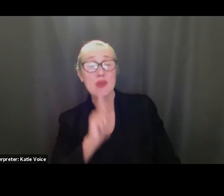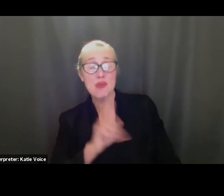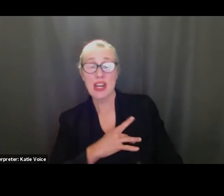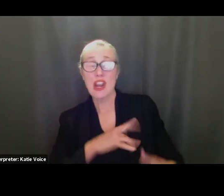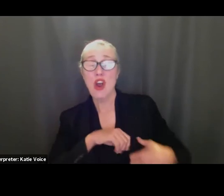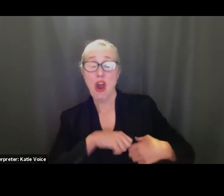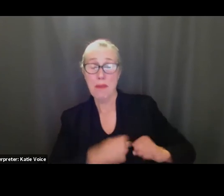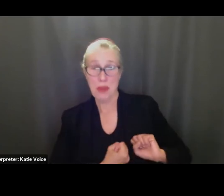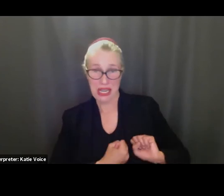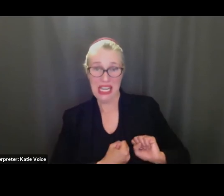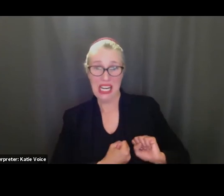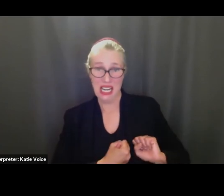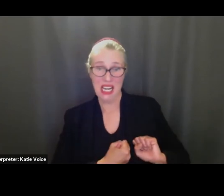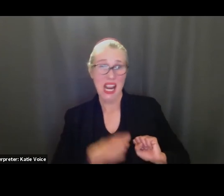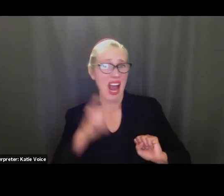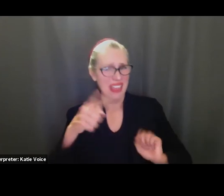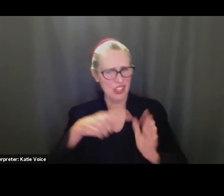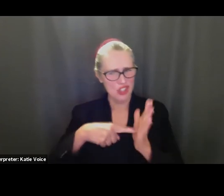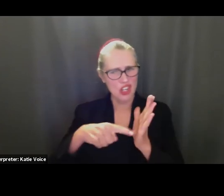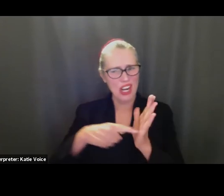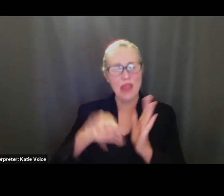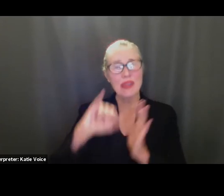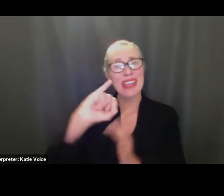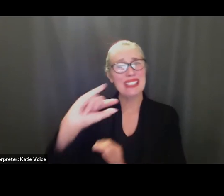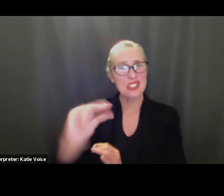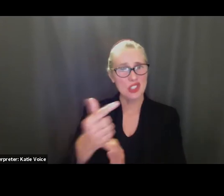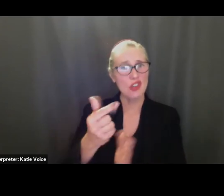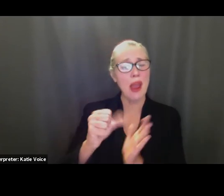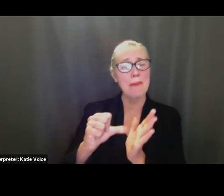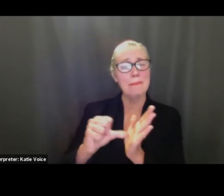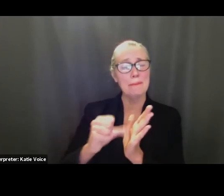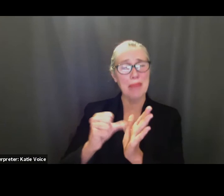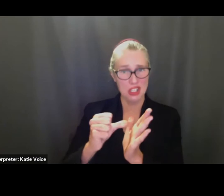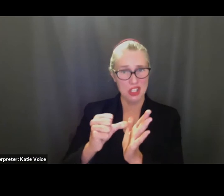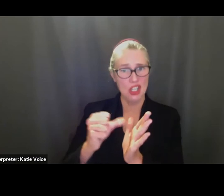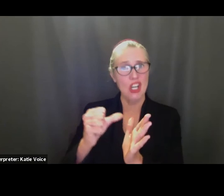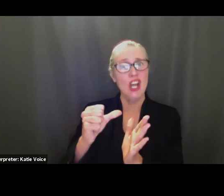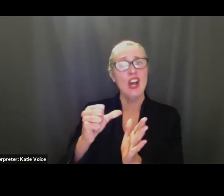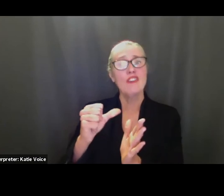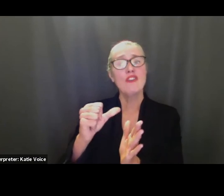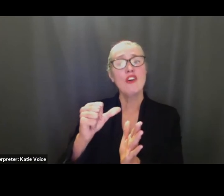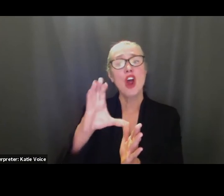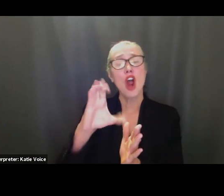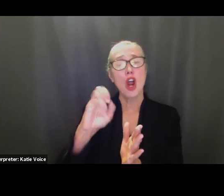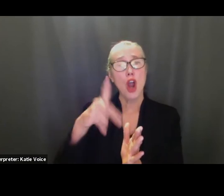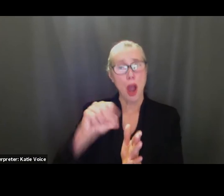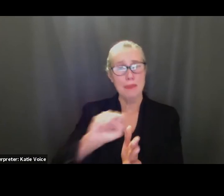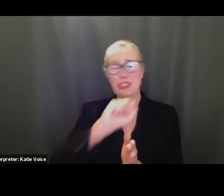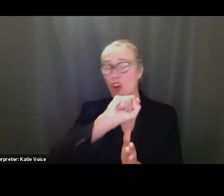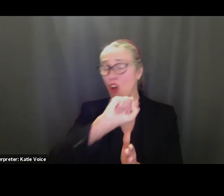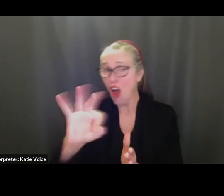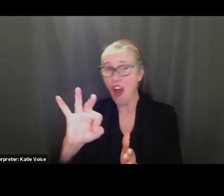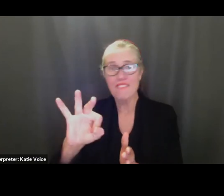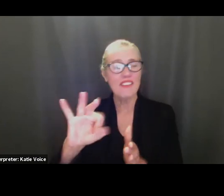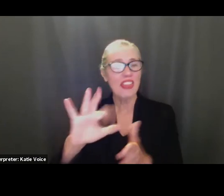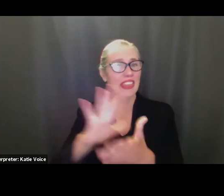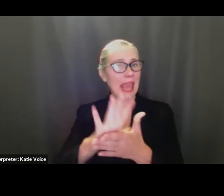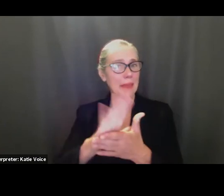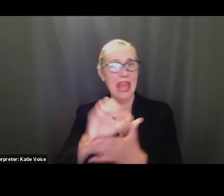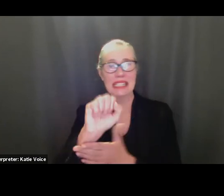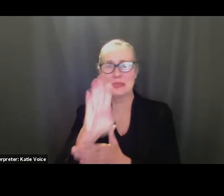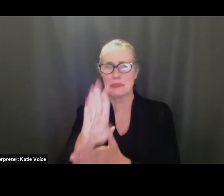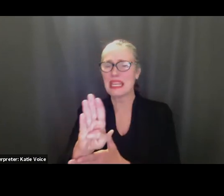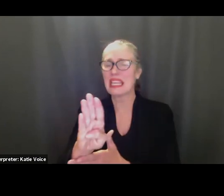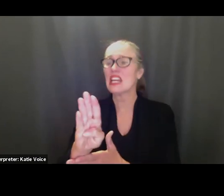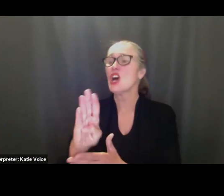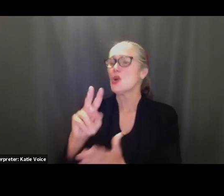and i really encourage you to check out the instagram page for cops off campus sb and to read some of those stories because they make my